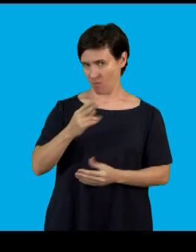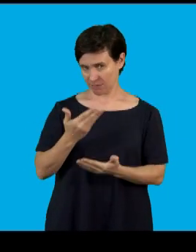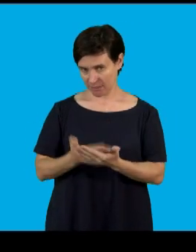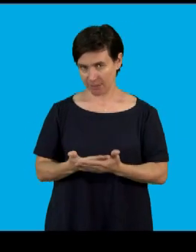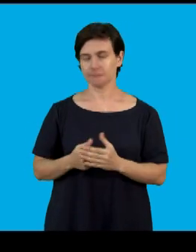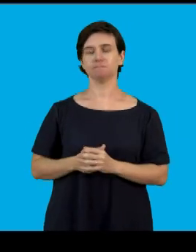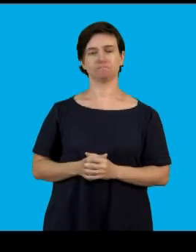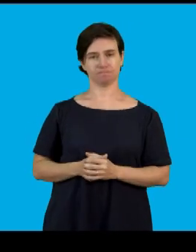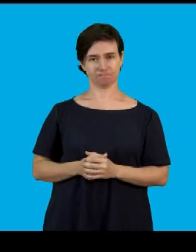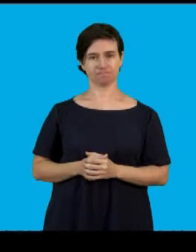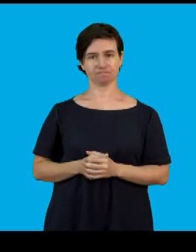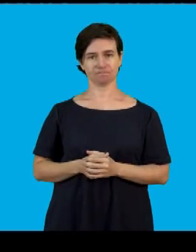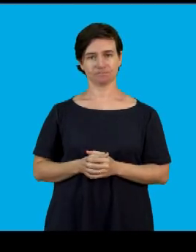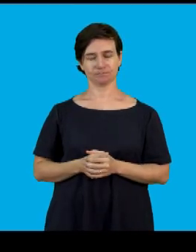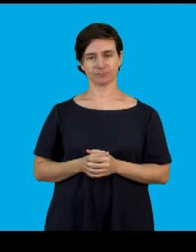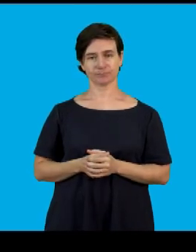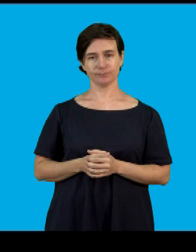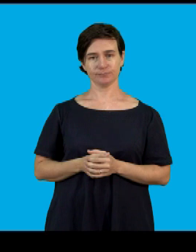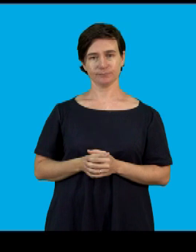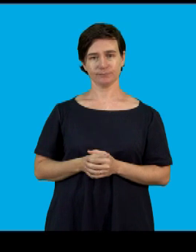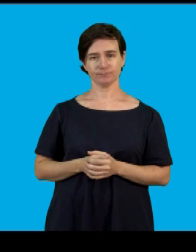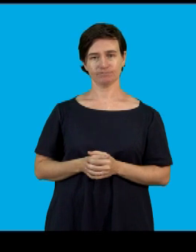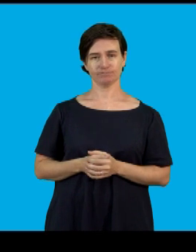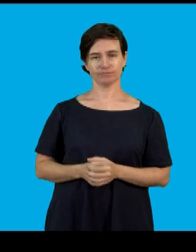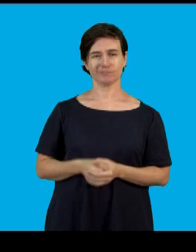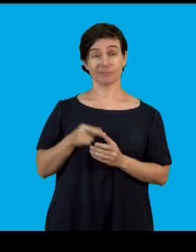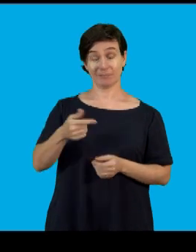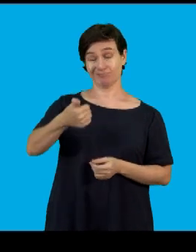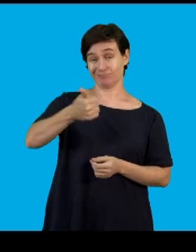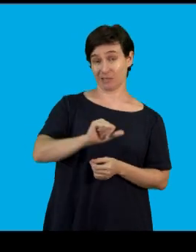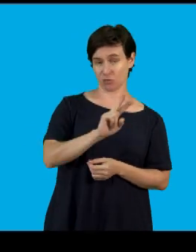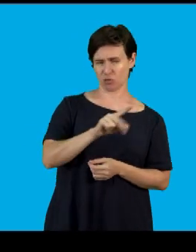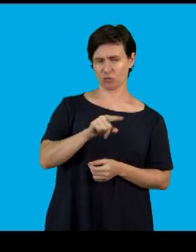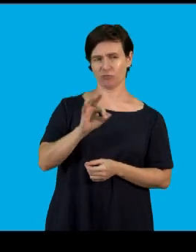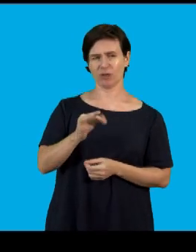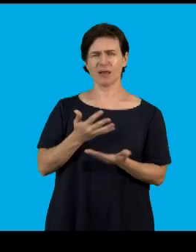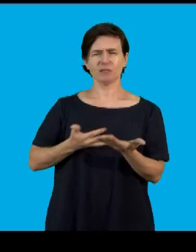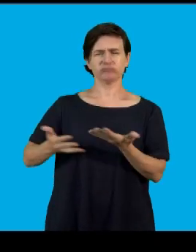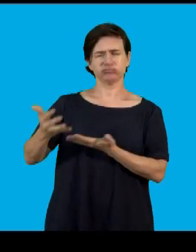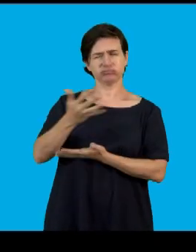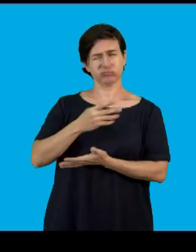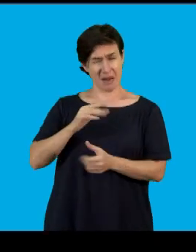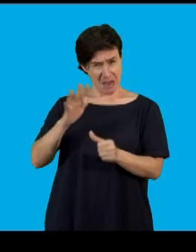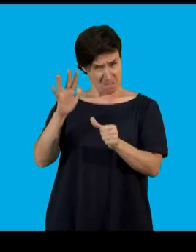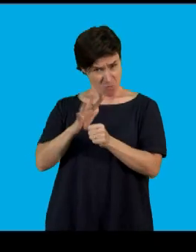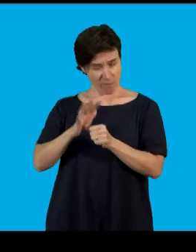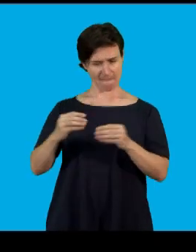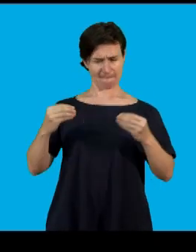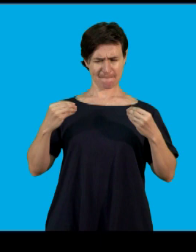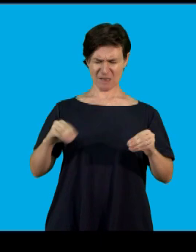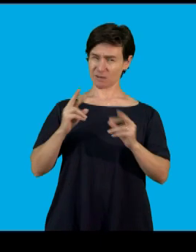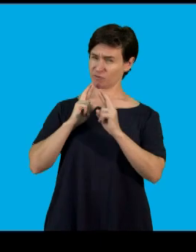our questions or in our exams. Right. Discuss the importance of business